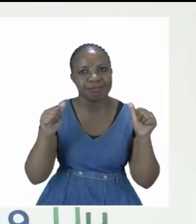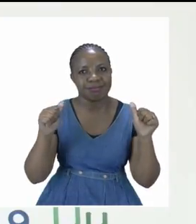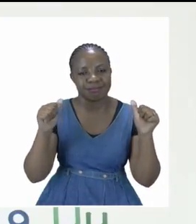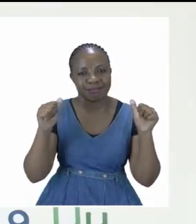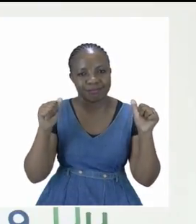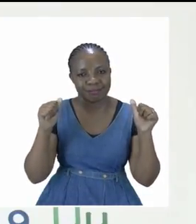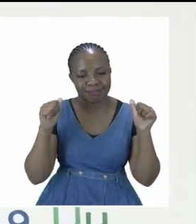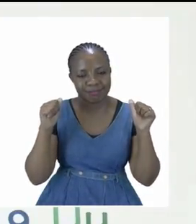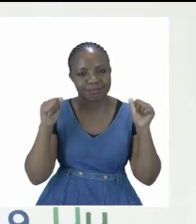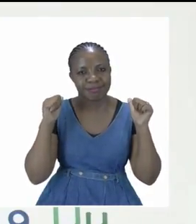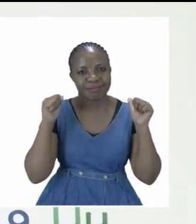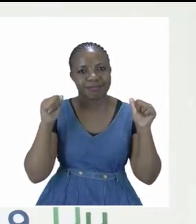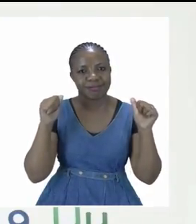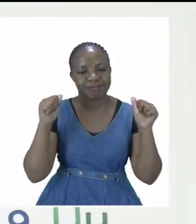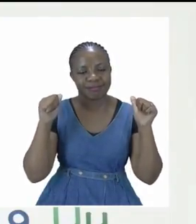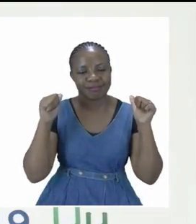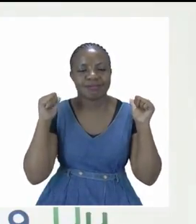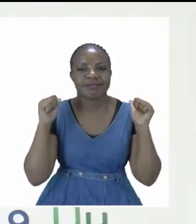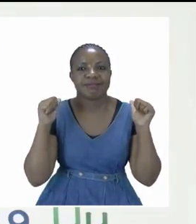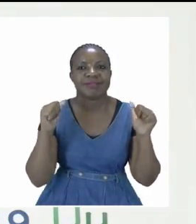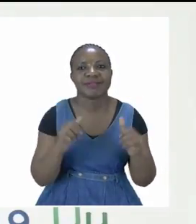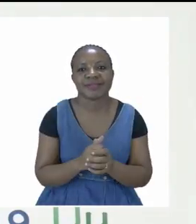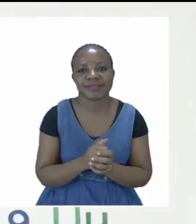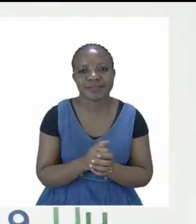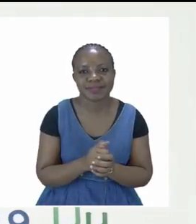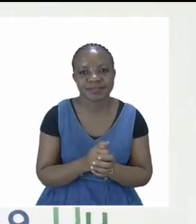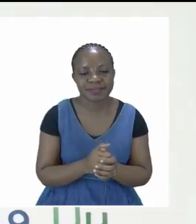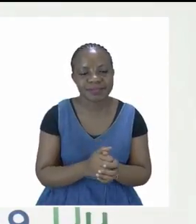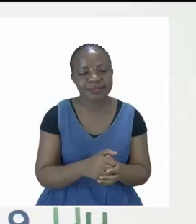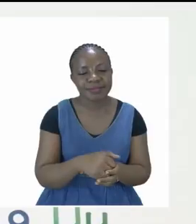are counting backwards. So from